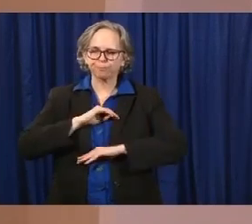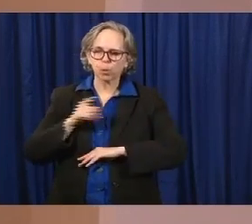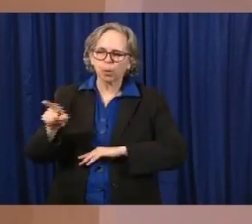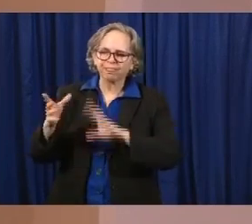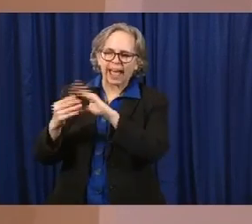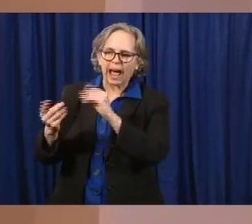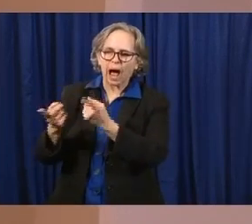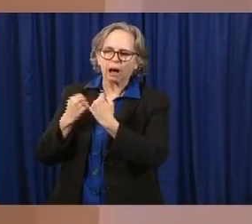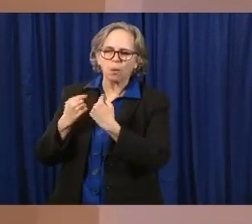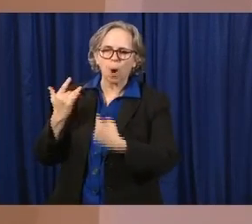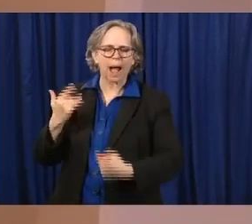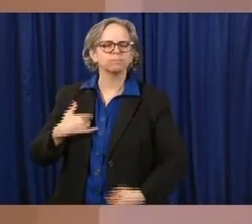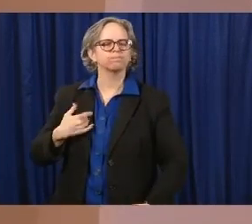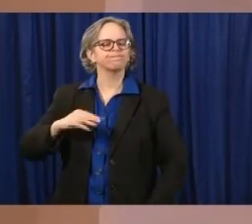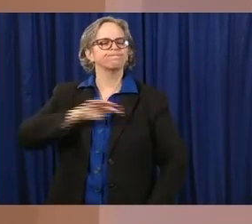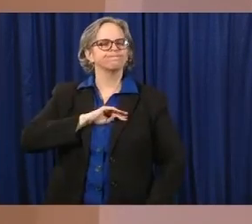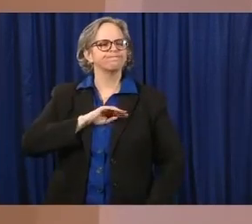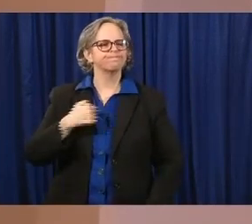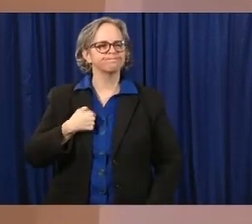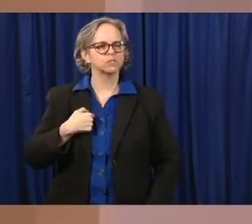answer it today.